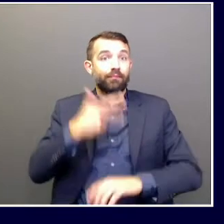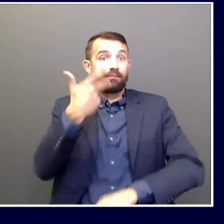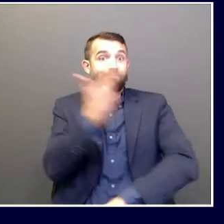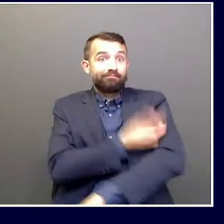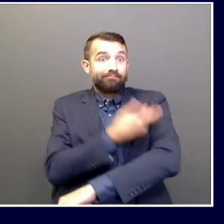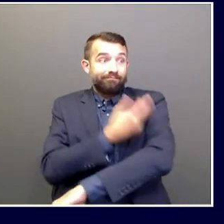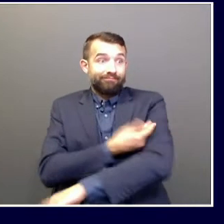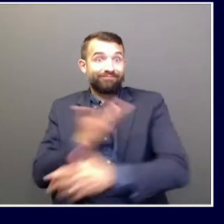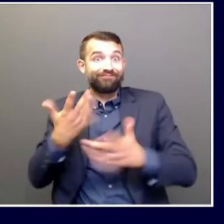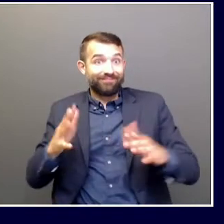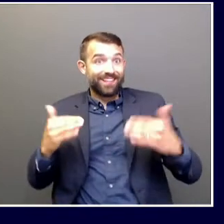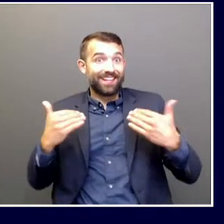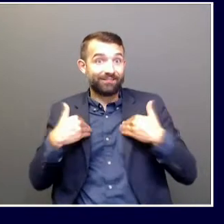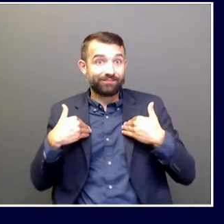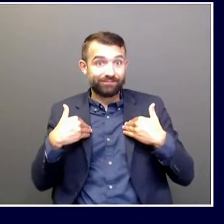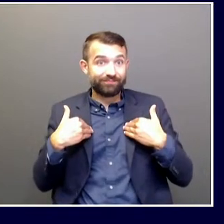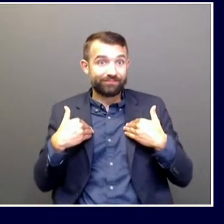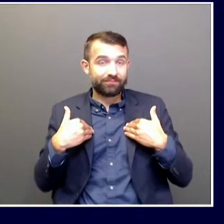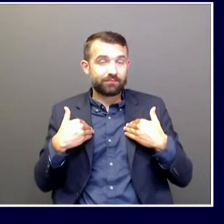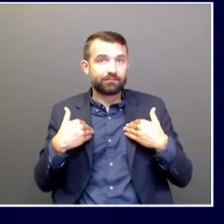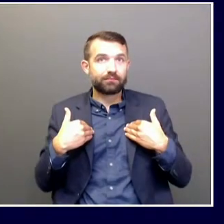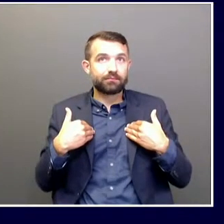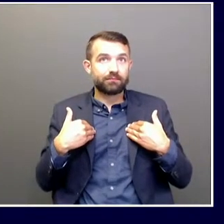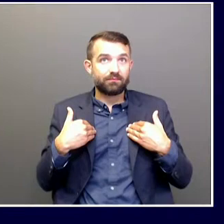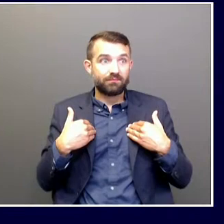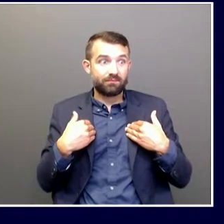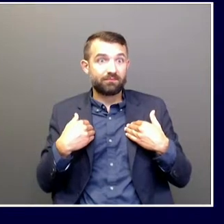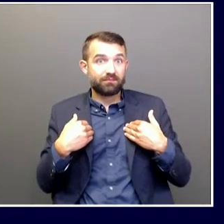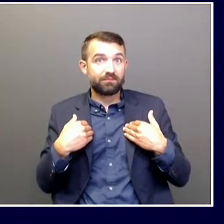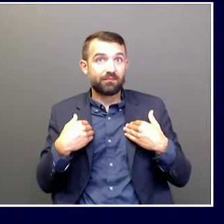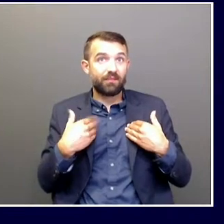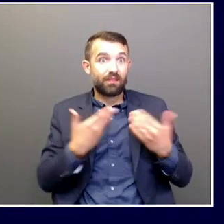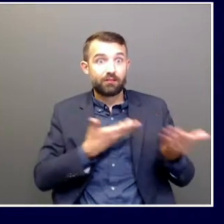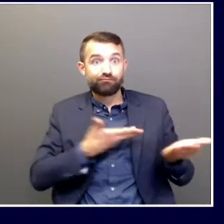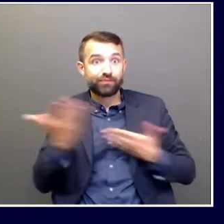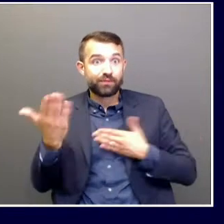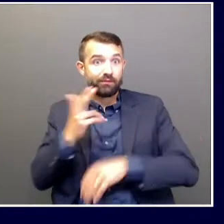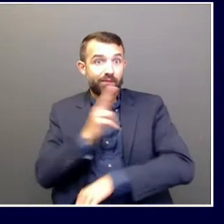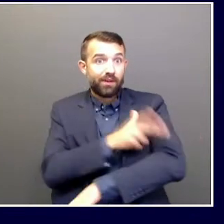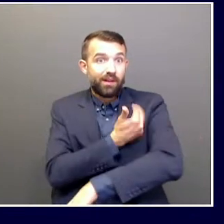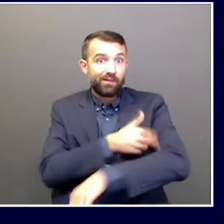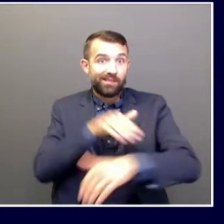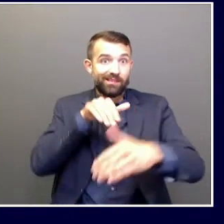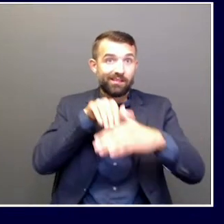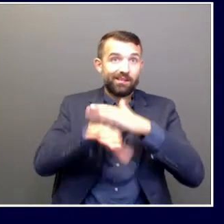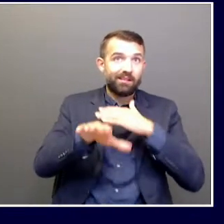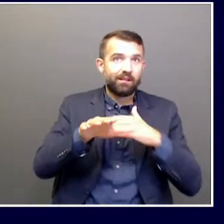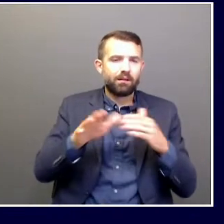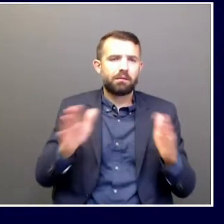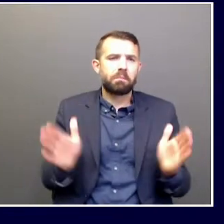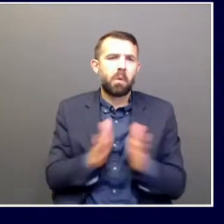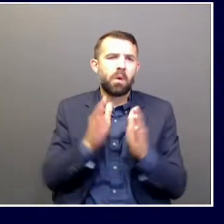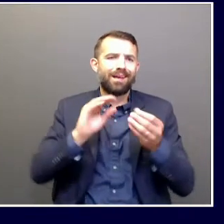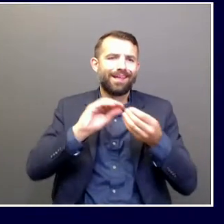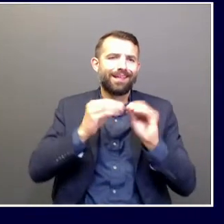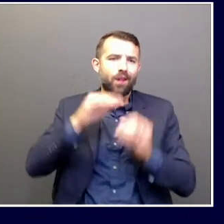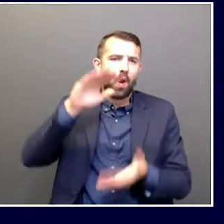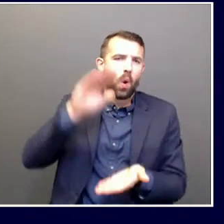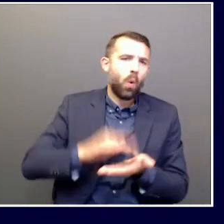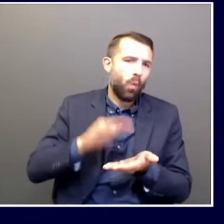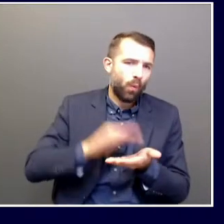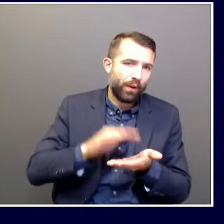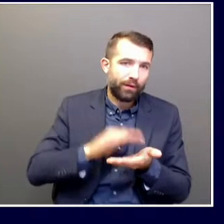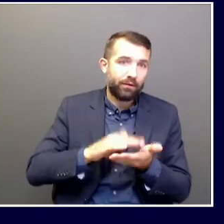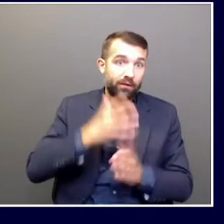lower, and the likelihood of your dying is extremely low compared to people who are not vaccinated, not fully